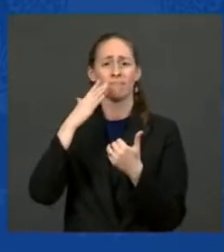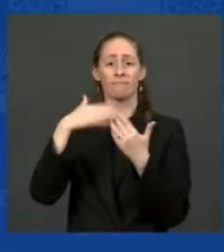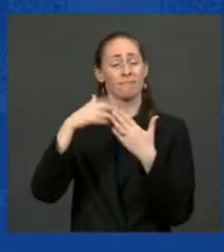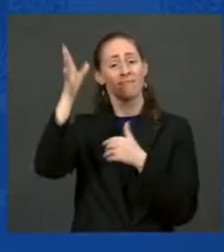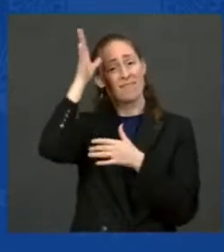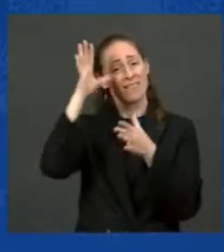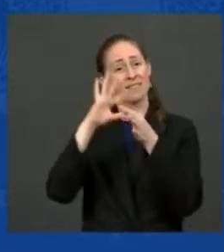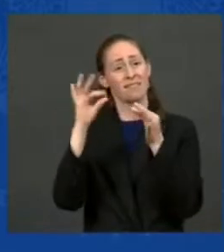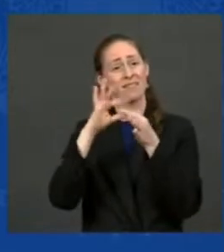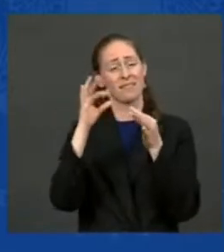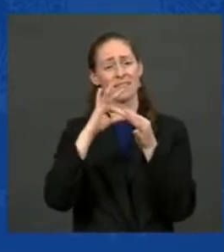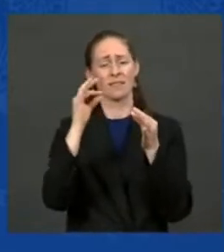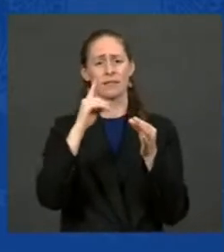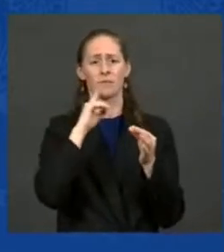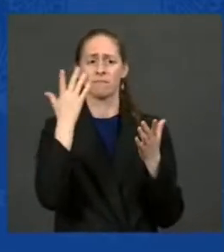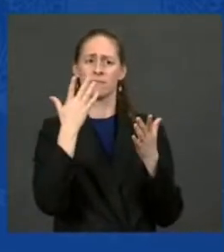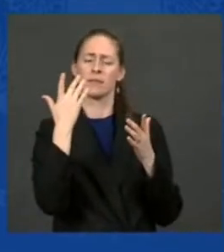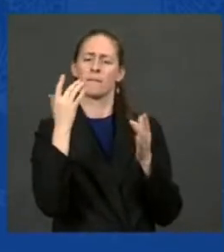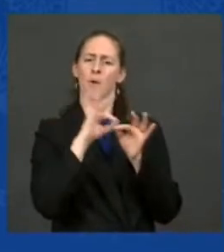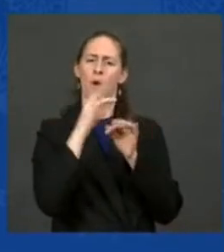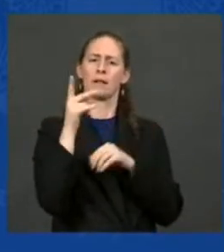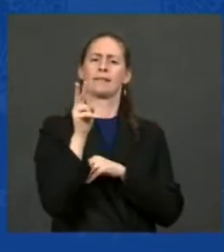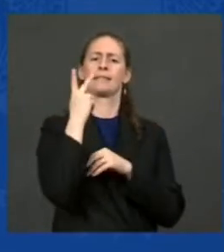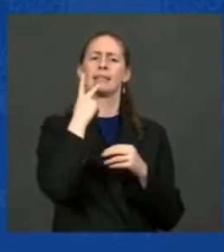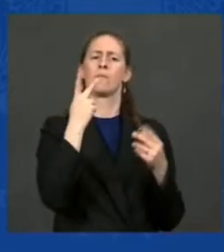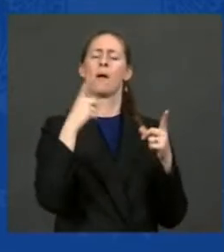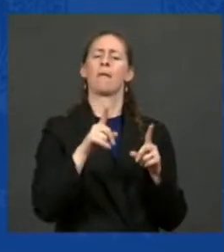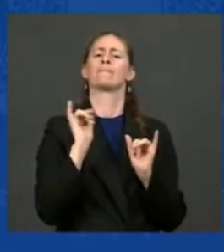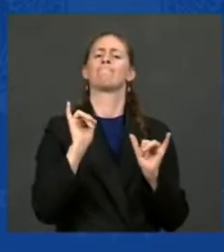keep reminding ourselves of what had happened